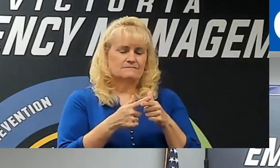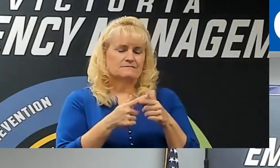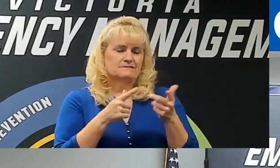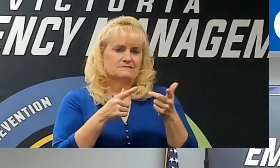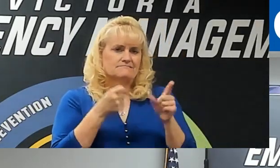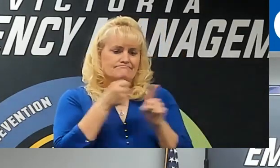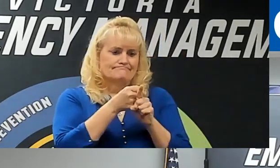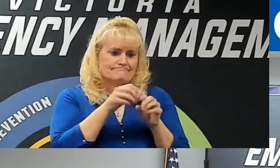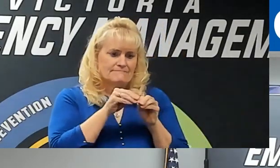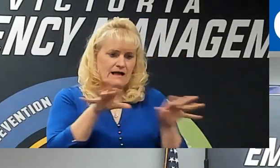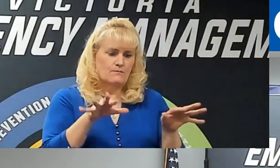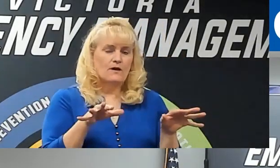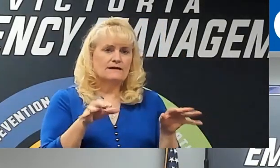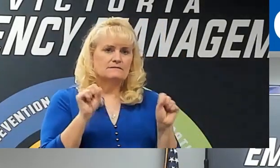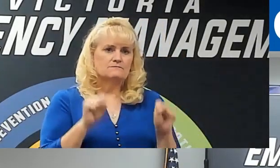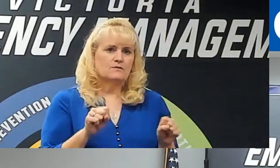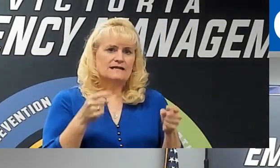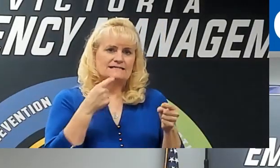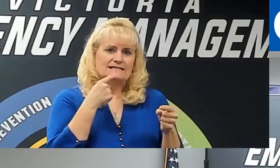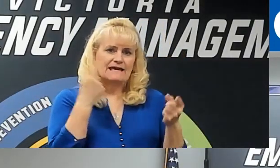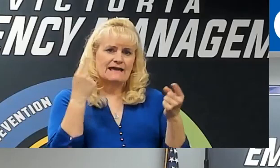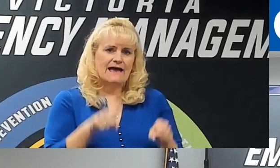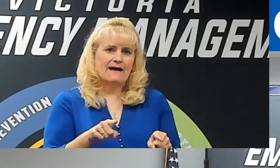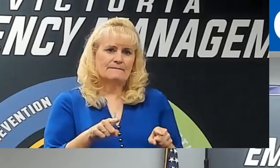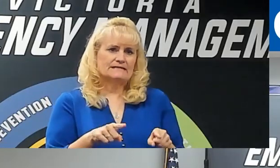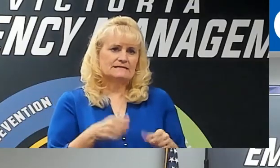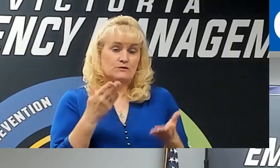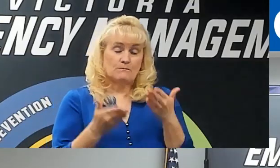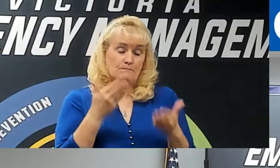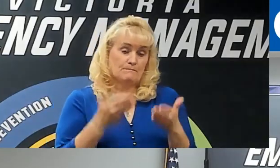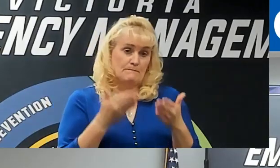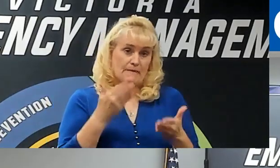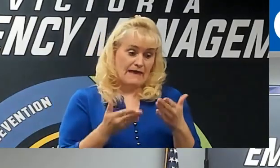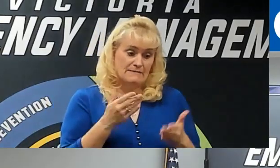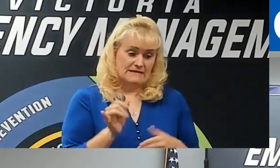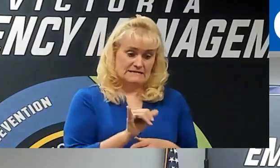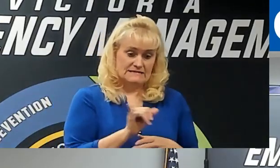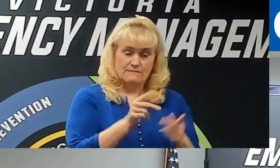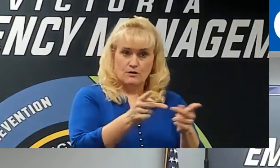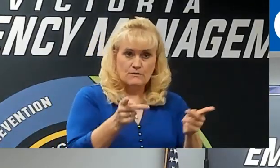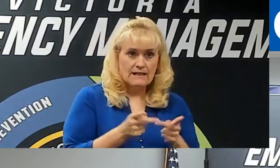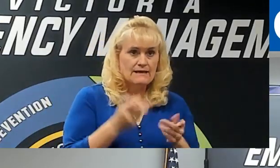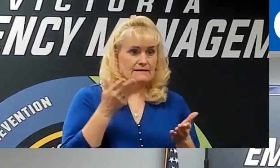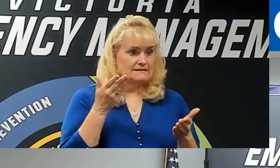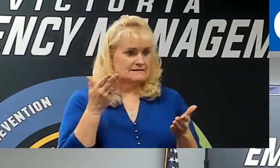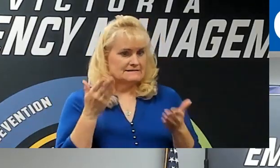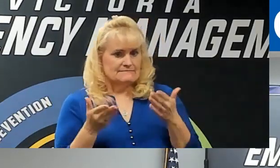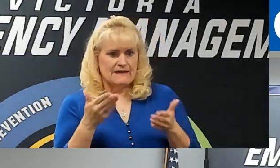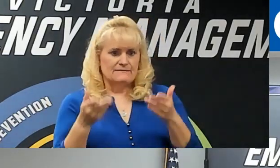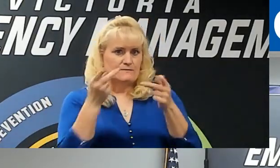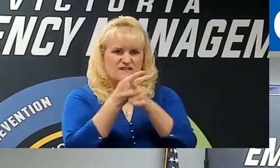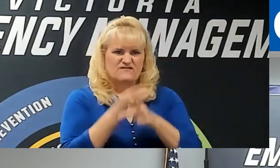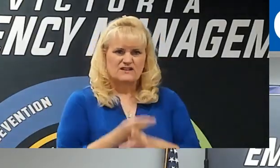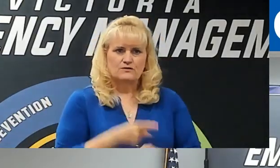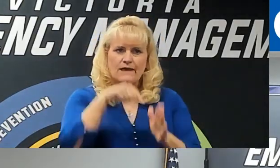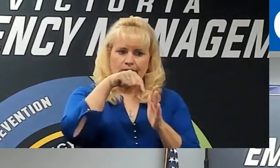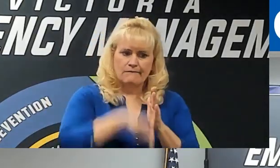those cases together and say, okay, this came maybe from a similar place, and we can link those back to and classify it as an outbreak.